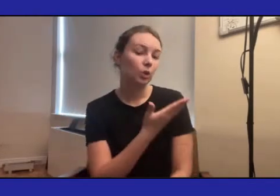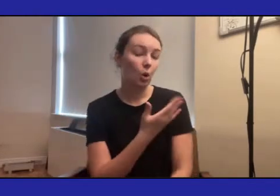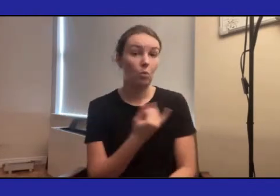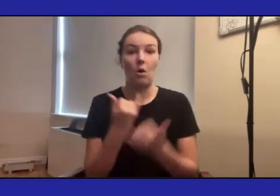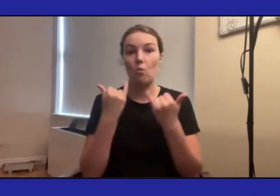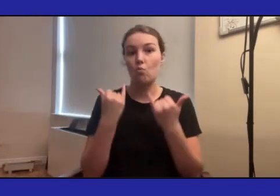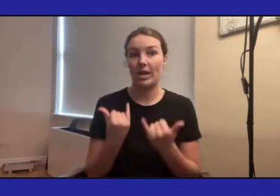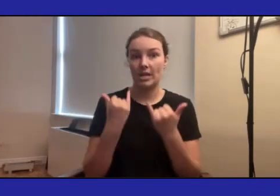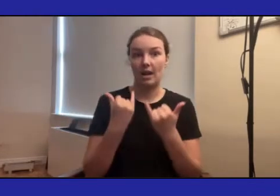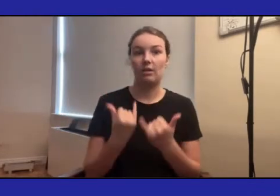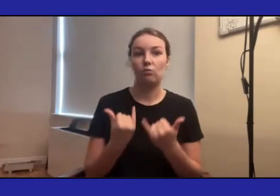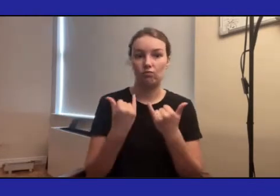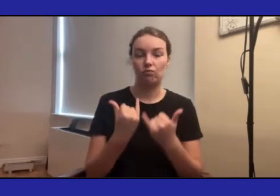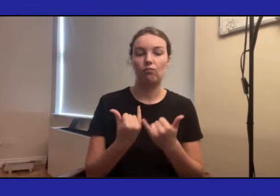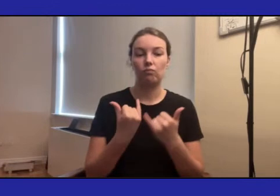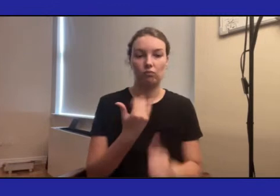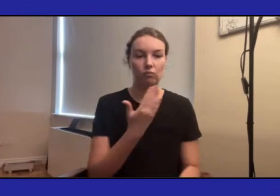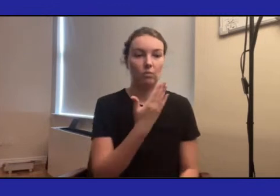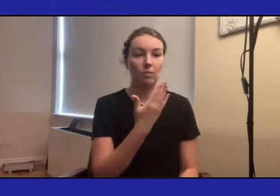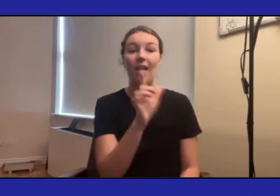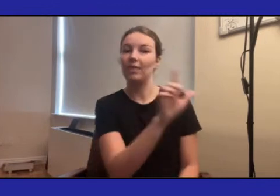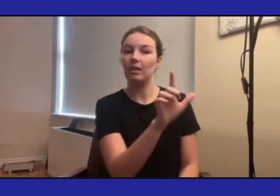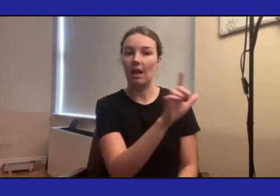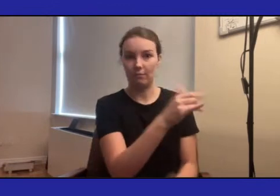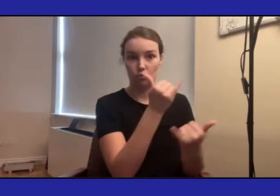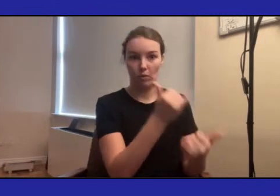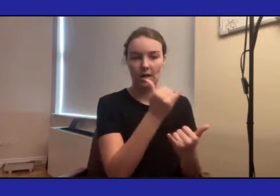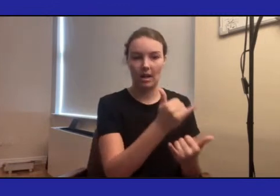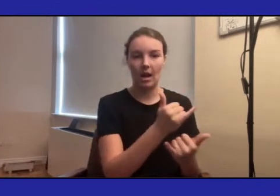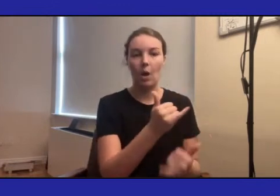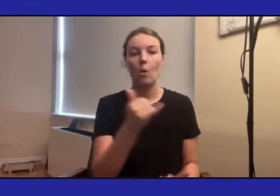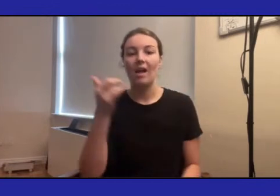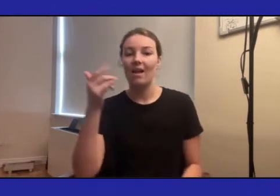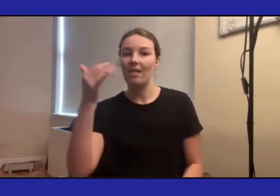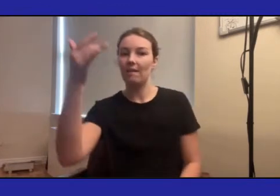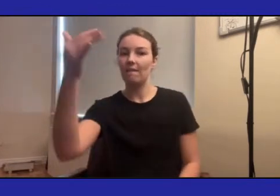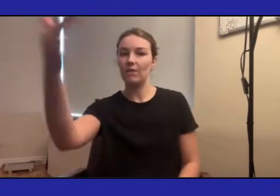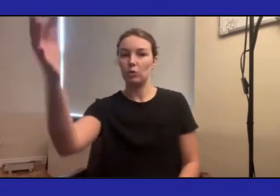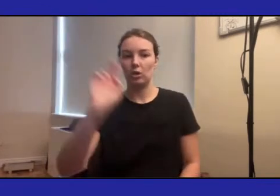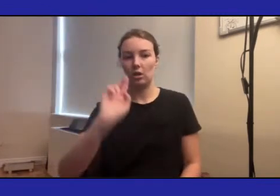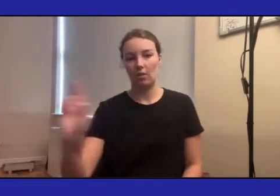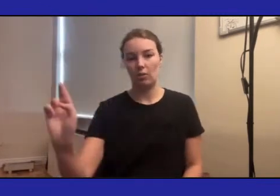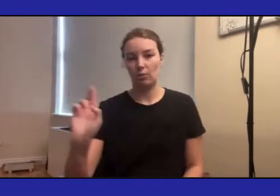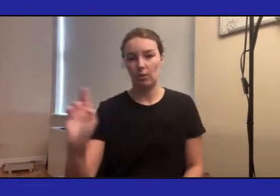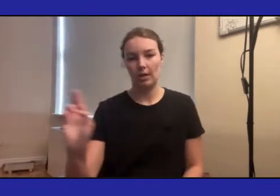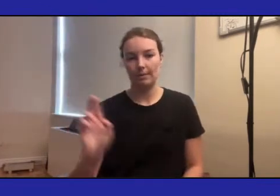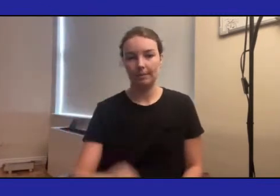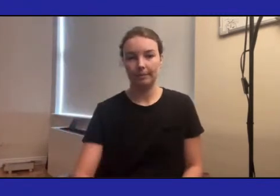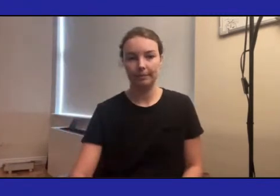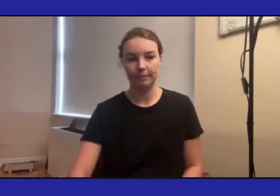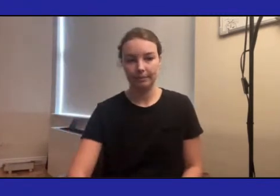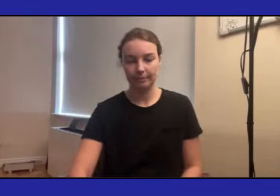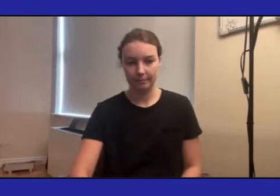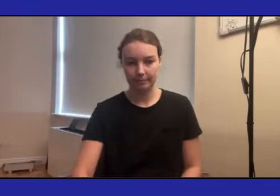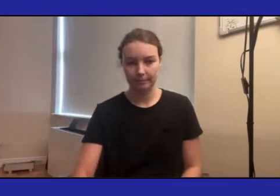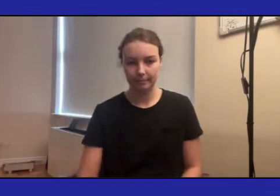left and the future state of what we anticipate the anti-ligature spaces to look like in its future state.